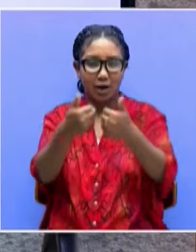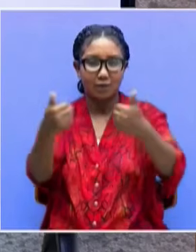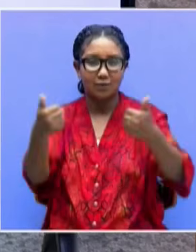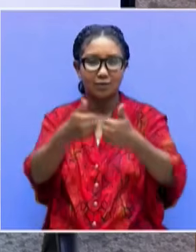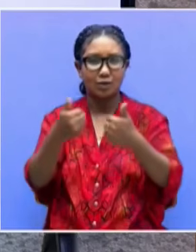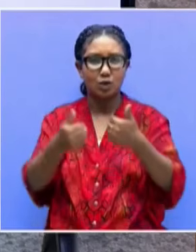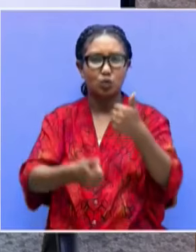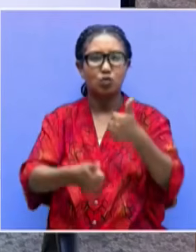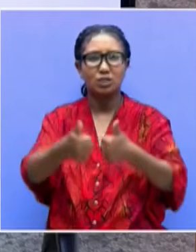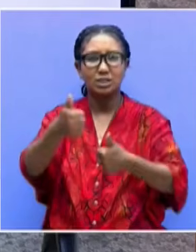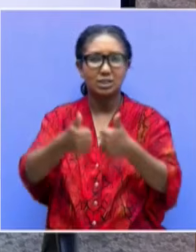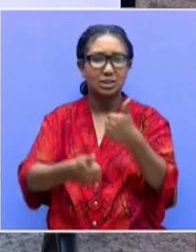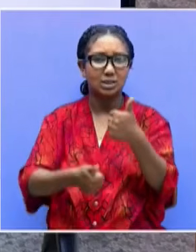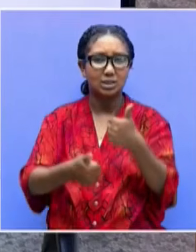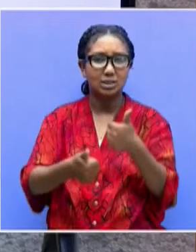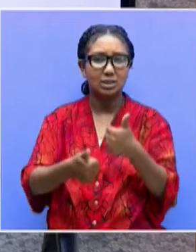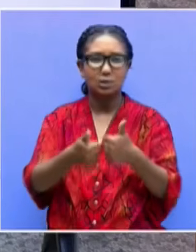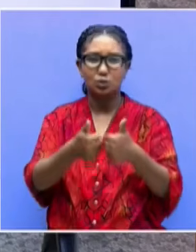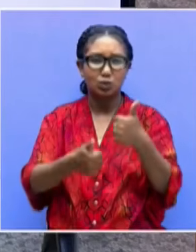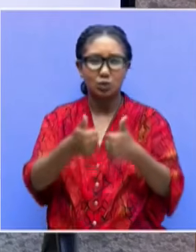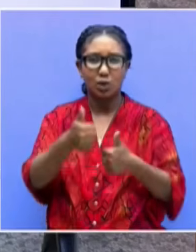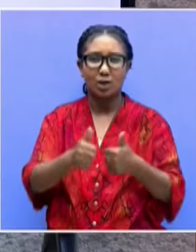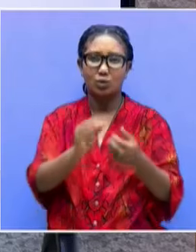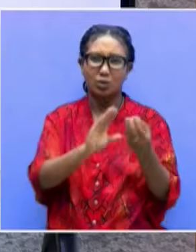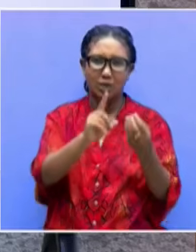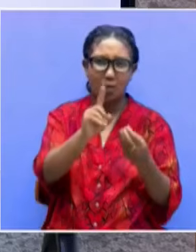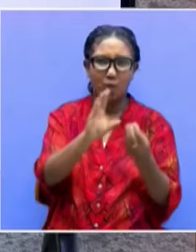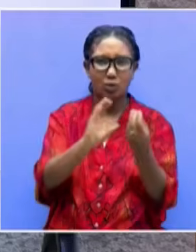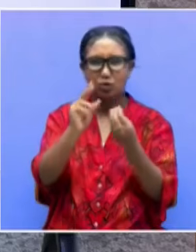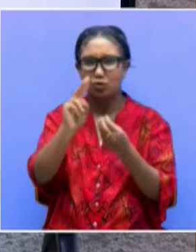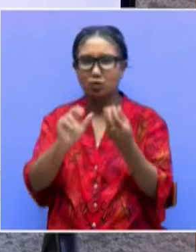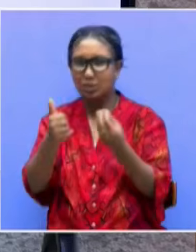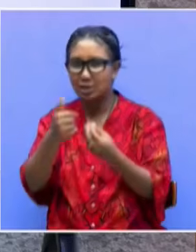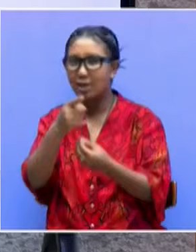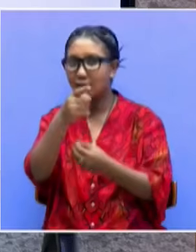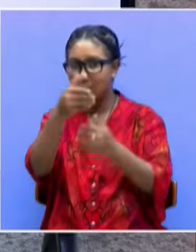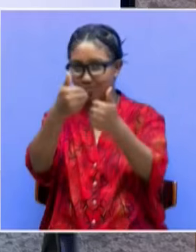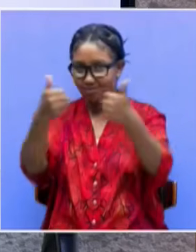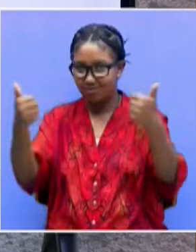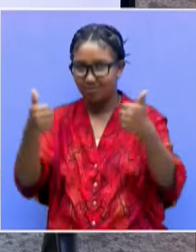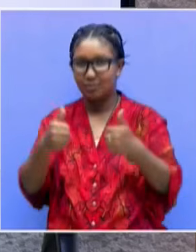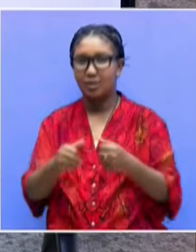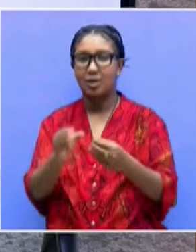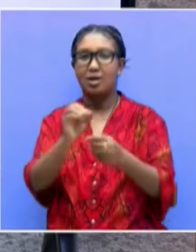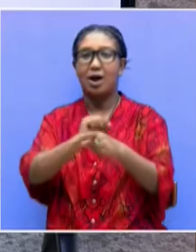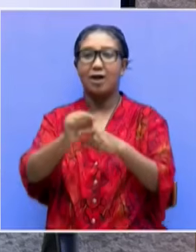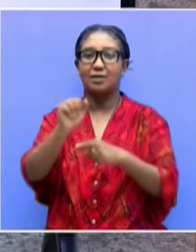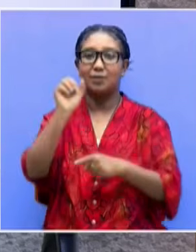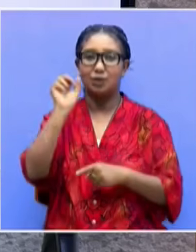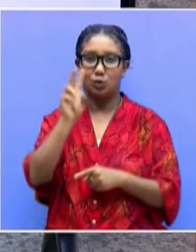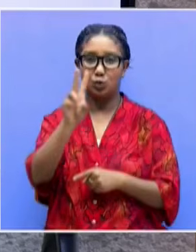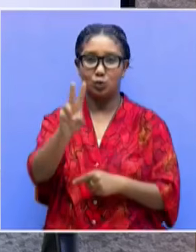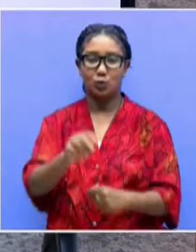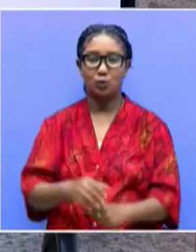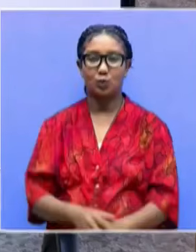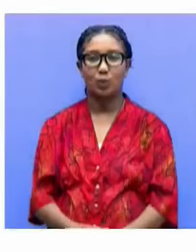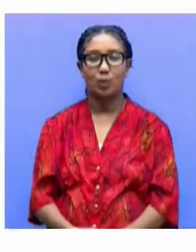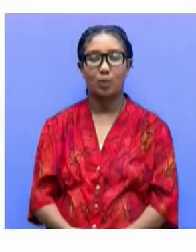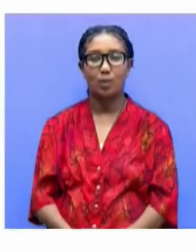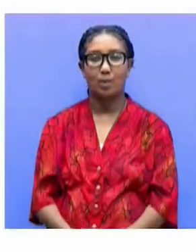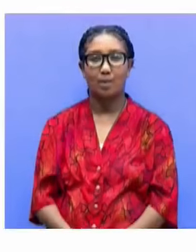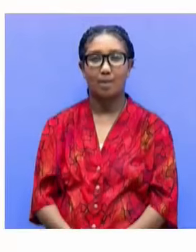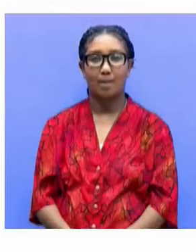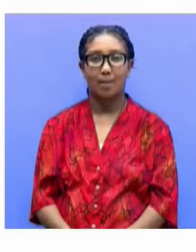identify which conditional is which sentence. All right? Let's go. Activity 2.